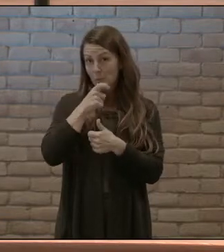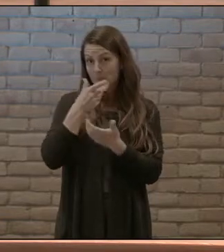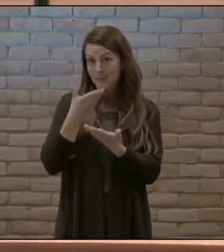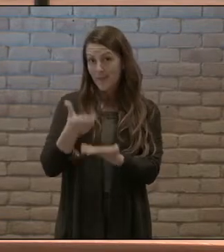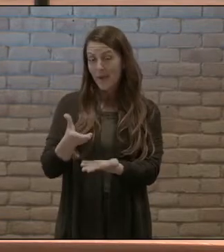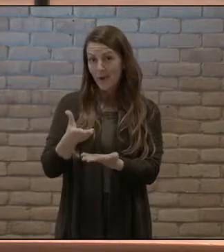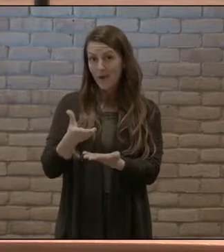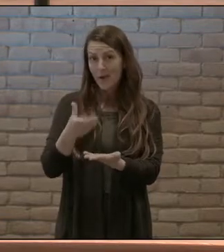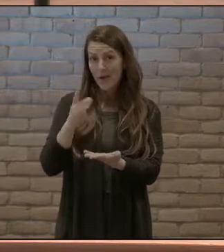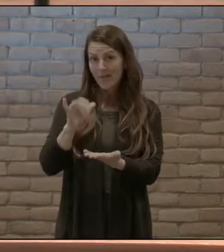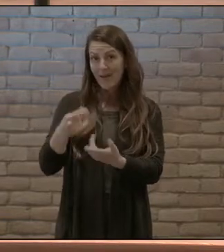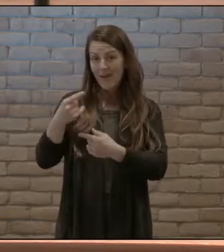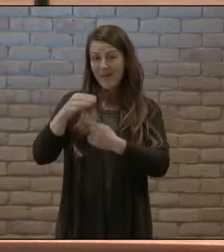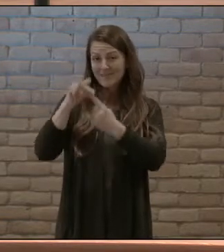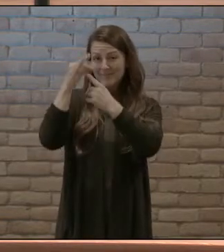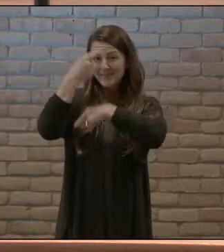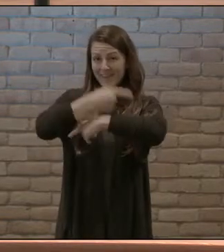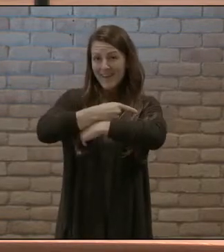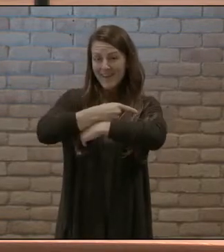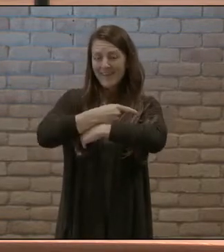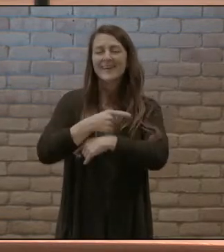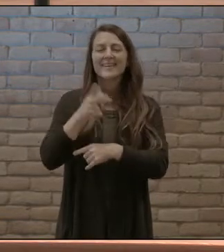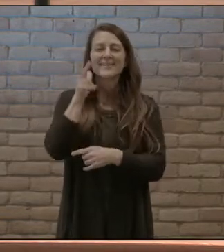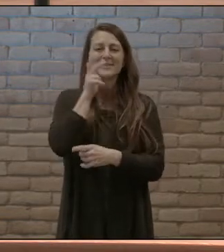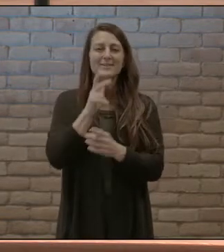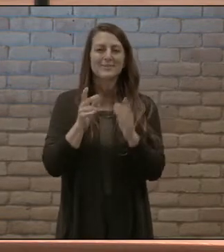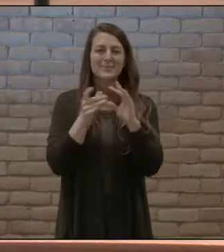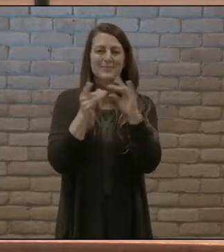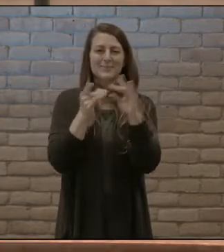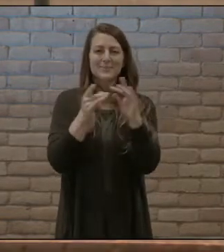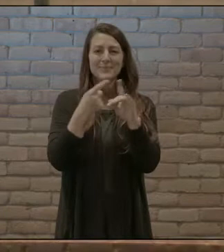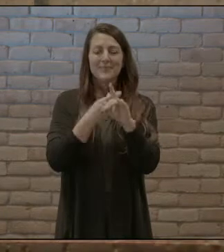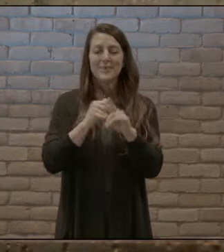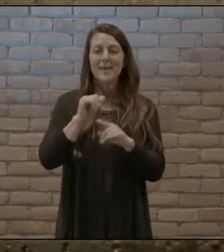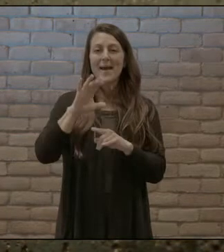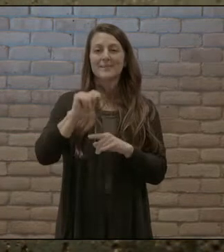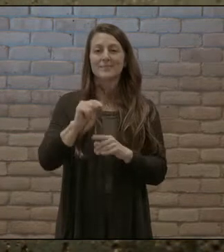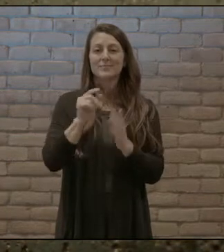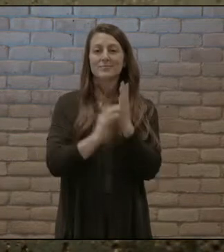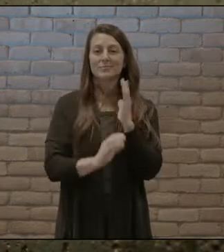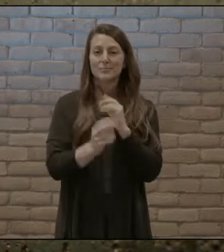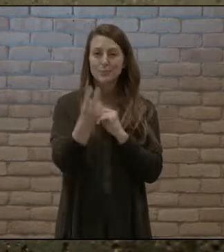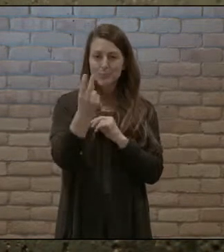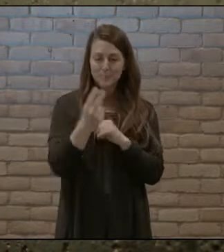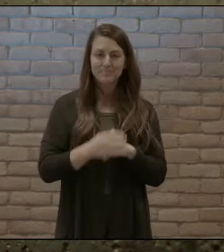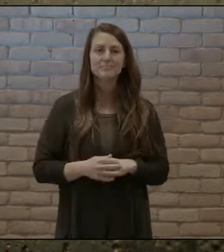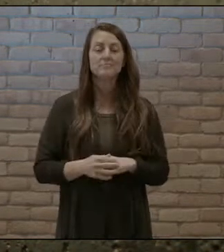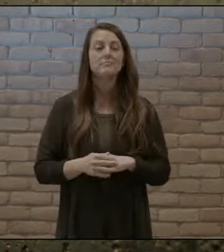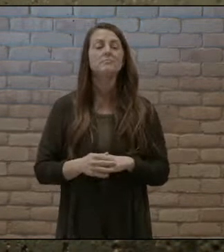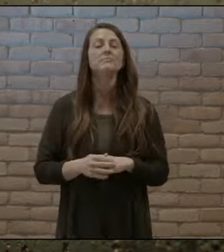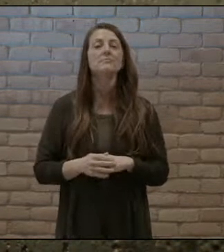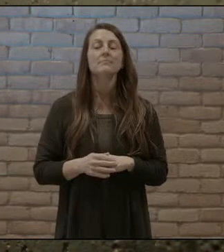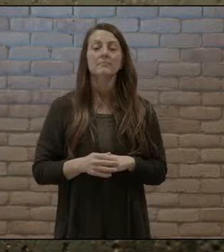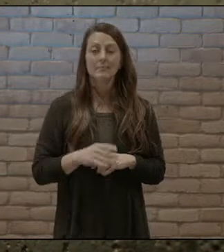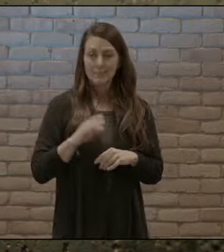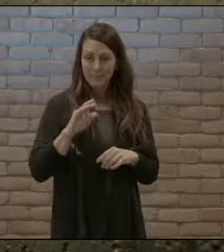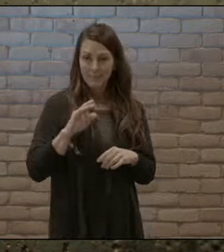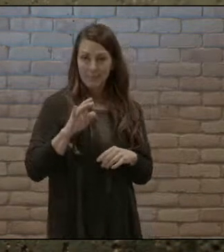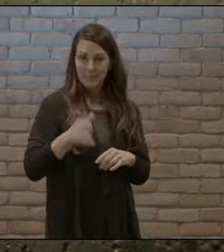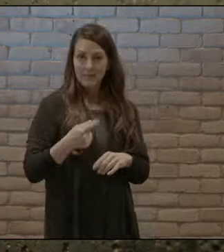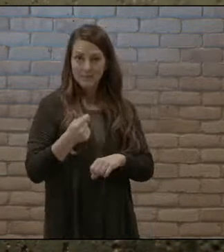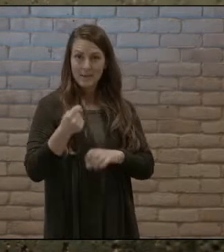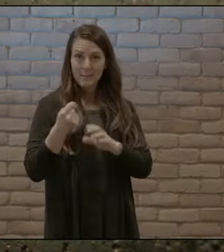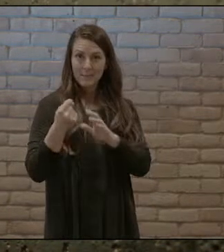day of Pentecost? Listen to these words from Acts chapter 2. And at that time, there were devout